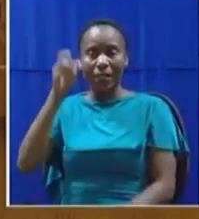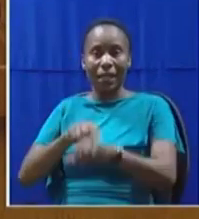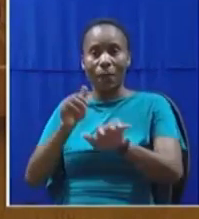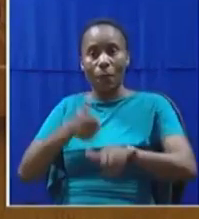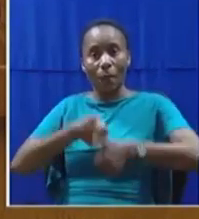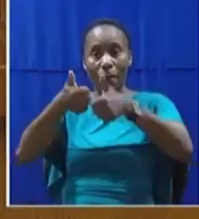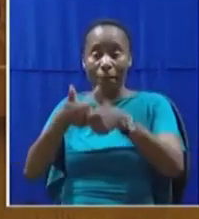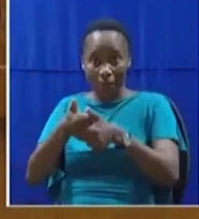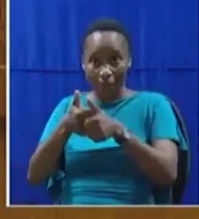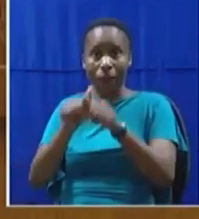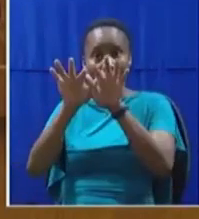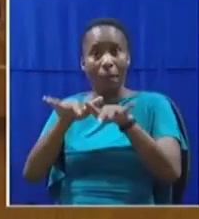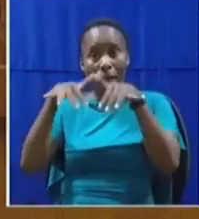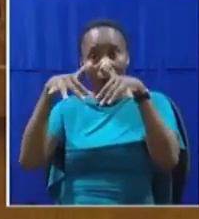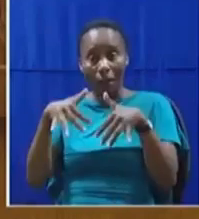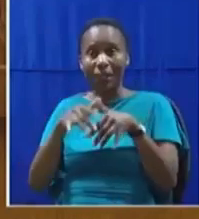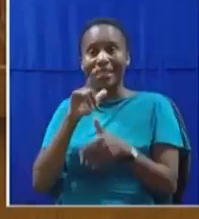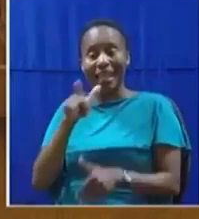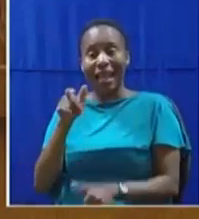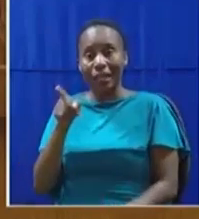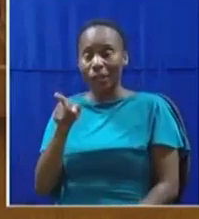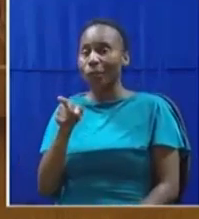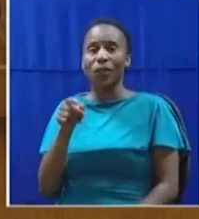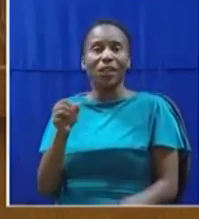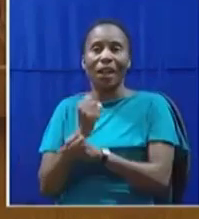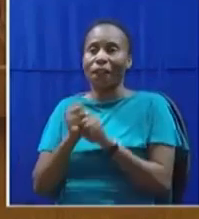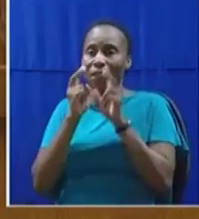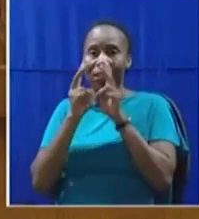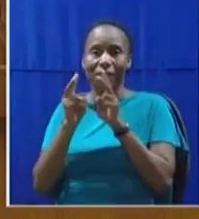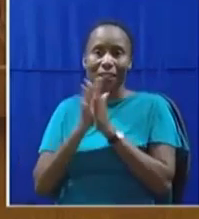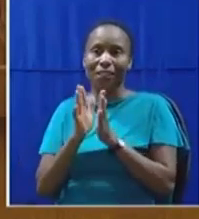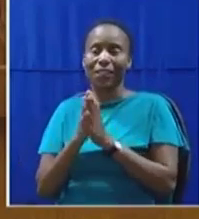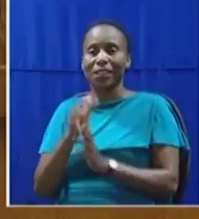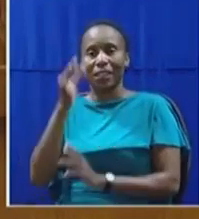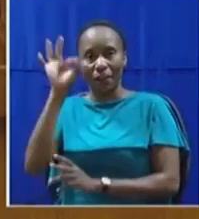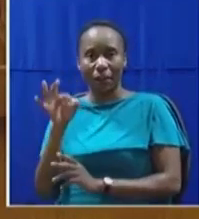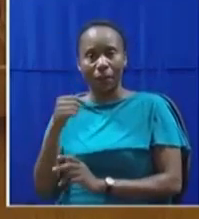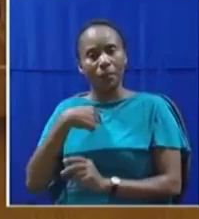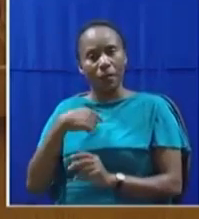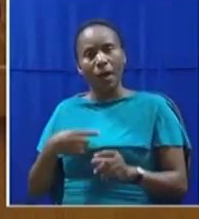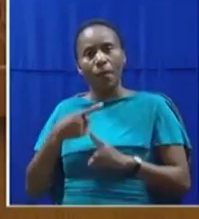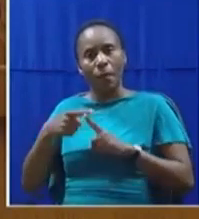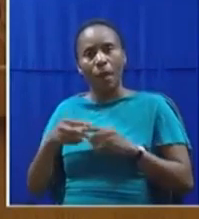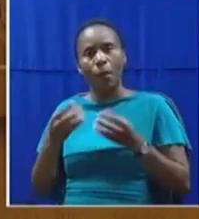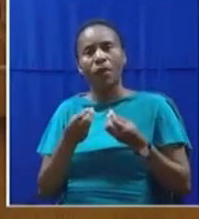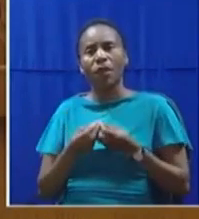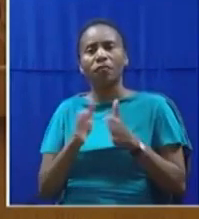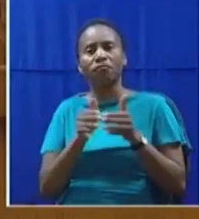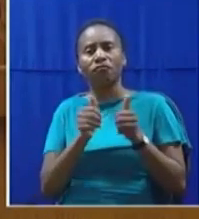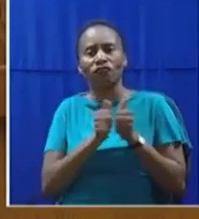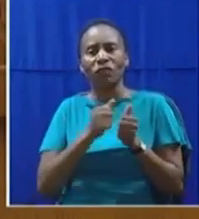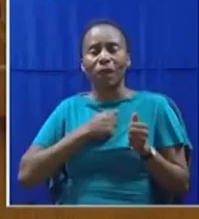Parliament. I went to my peers and they were playing Muruba. My peers